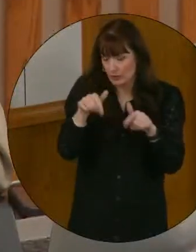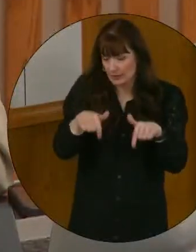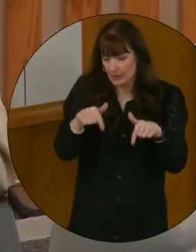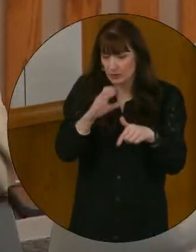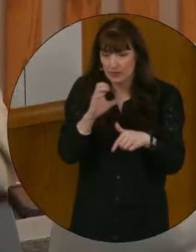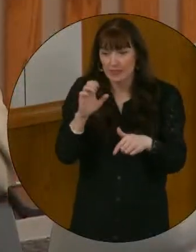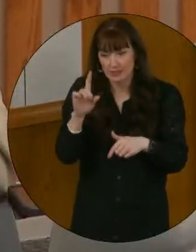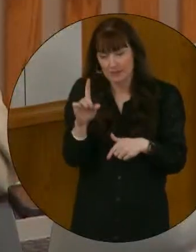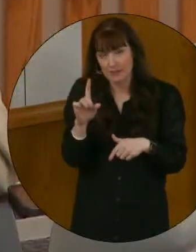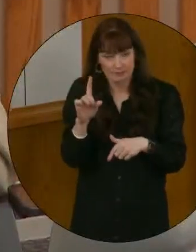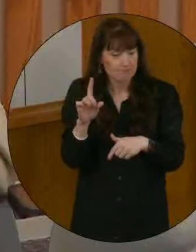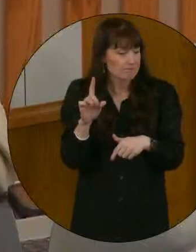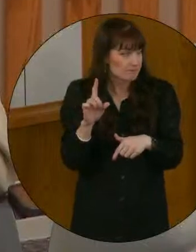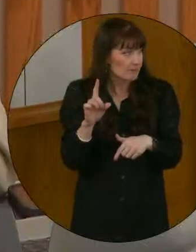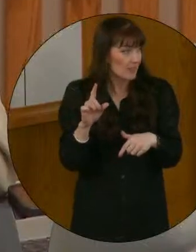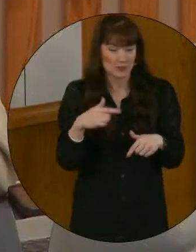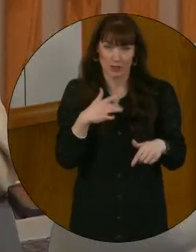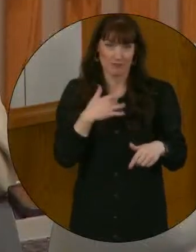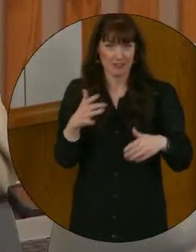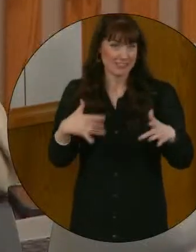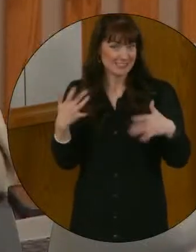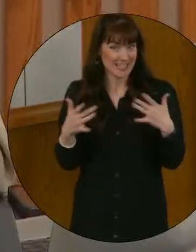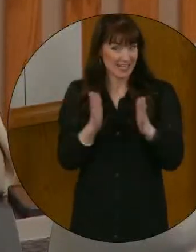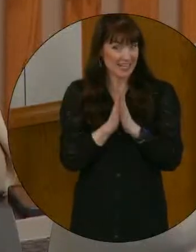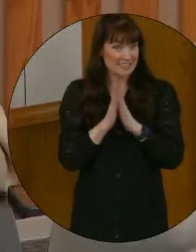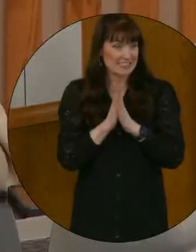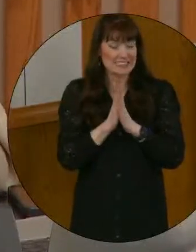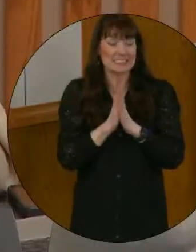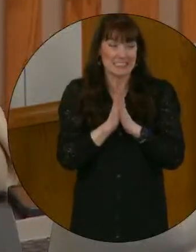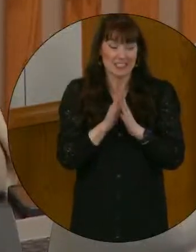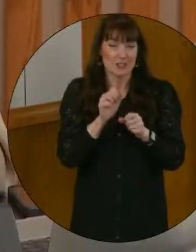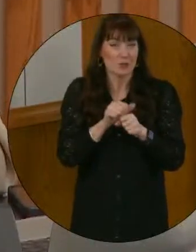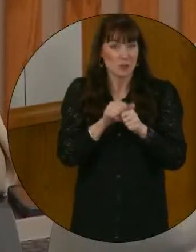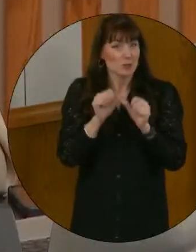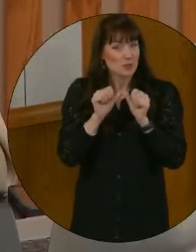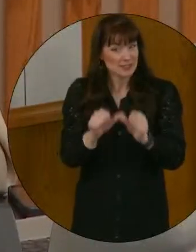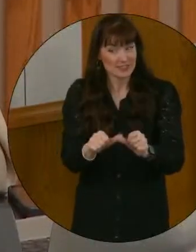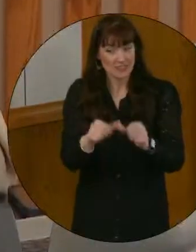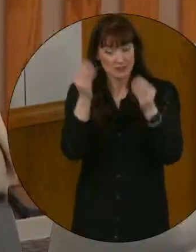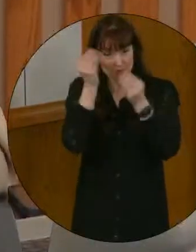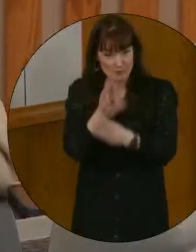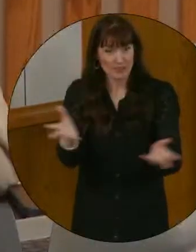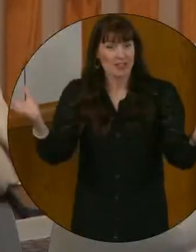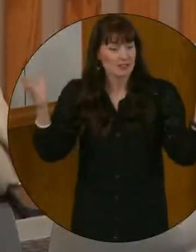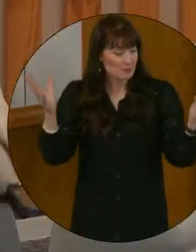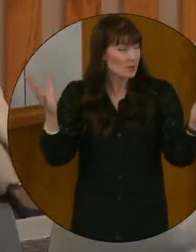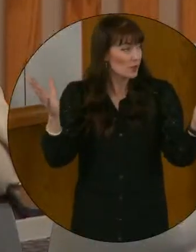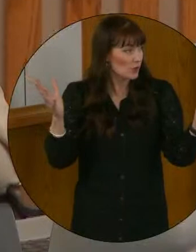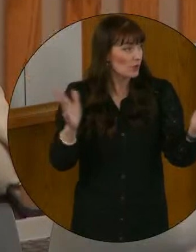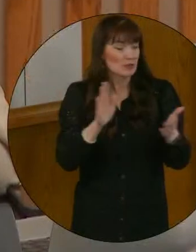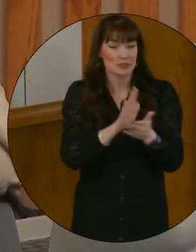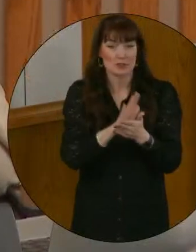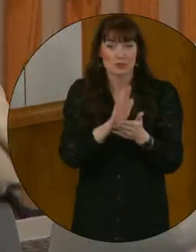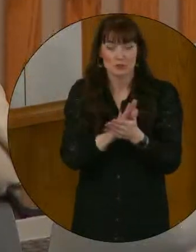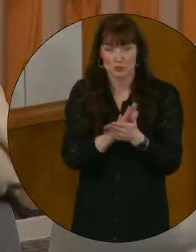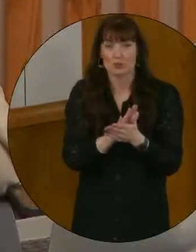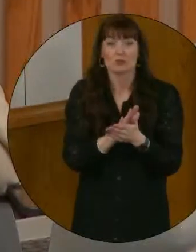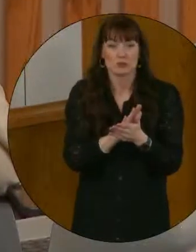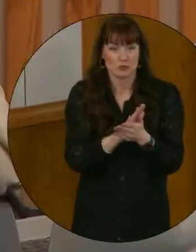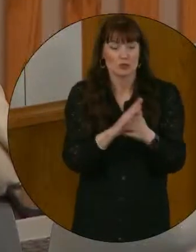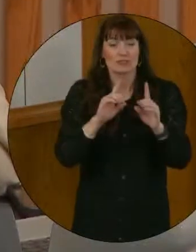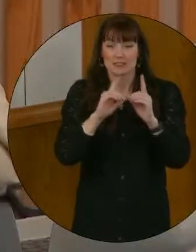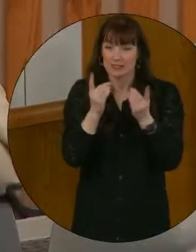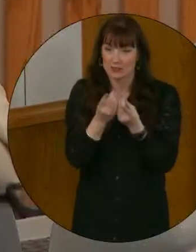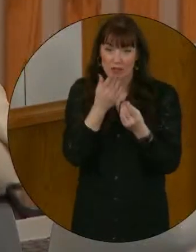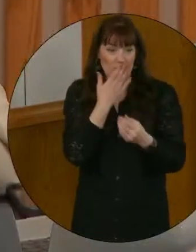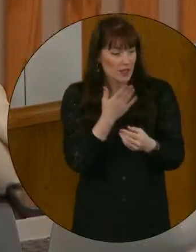district. So excited about the work that we will continue to do to inform our community about the school district. Thank you,